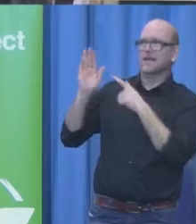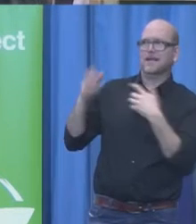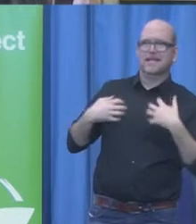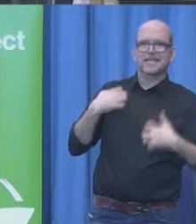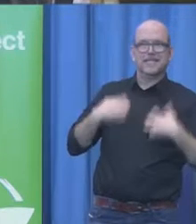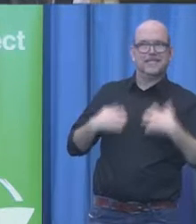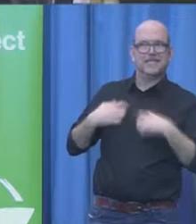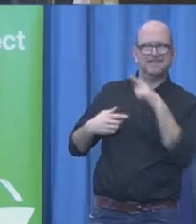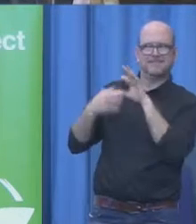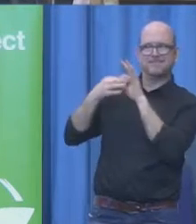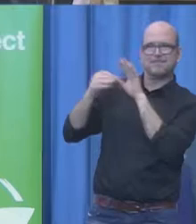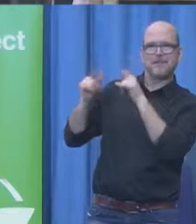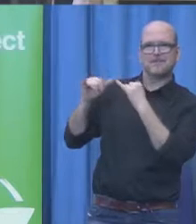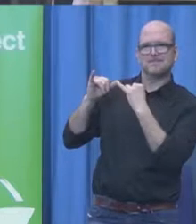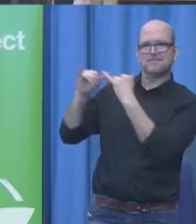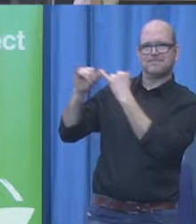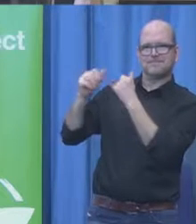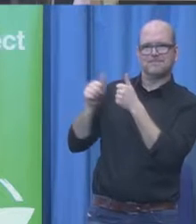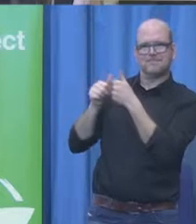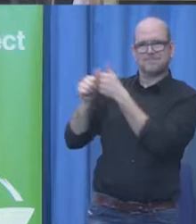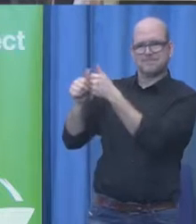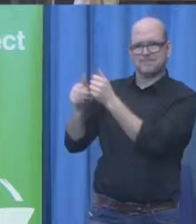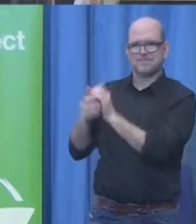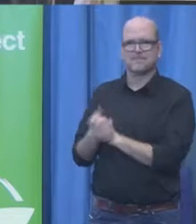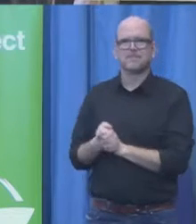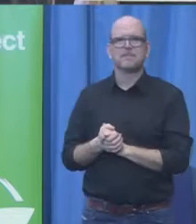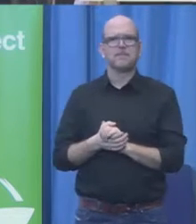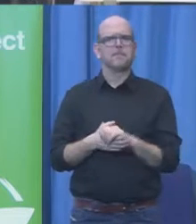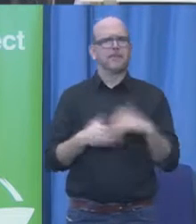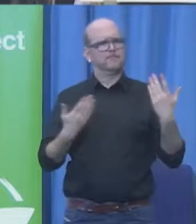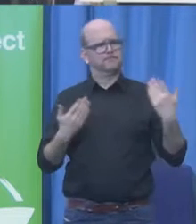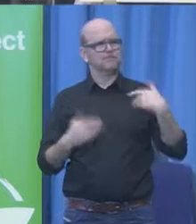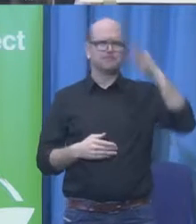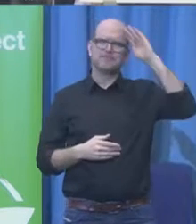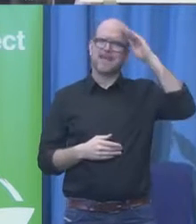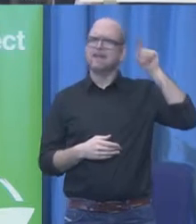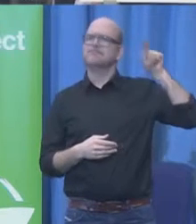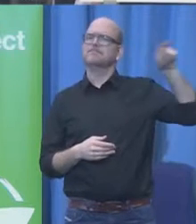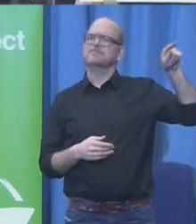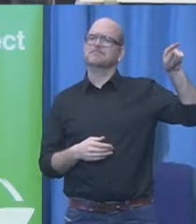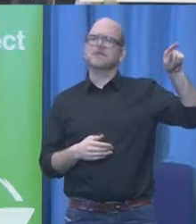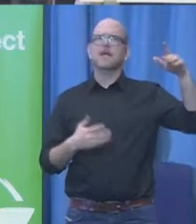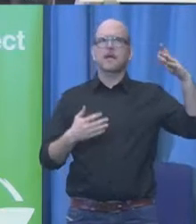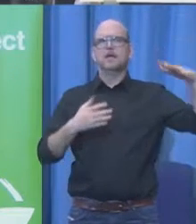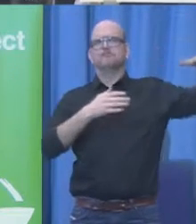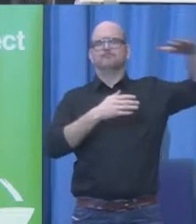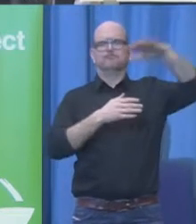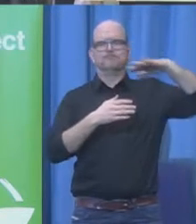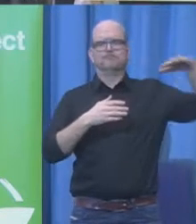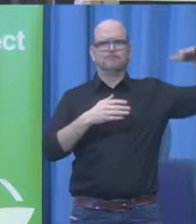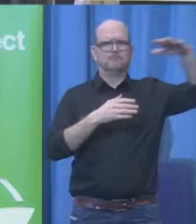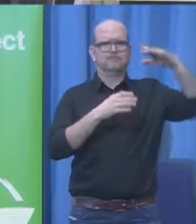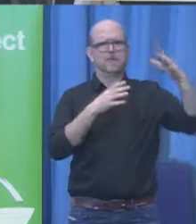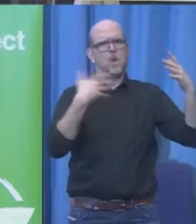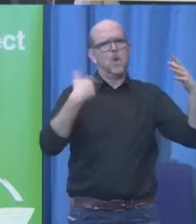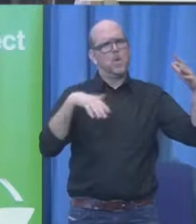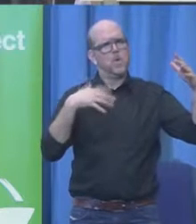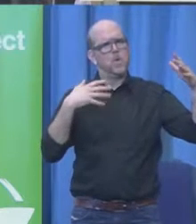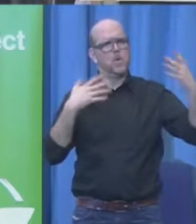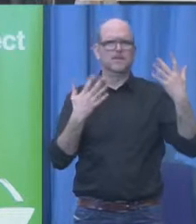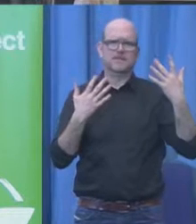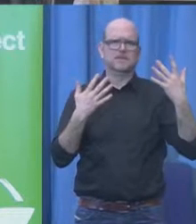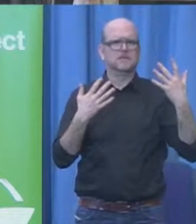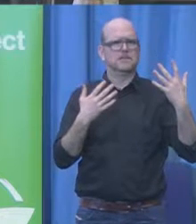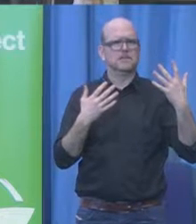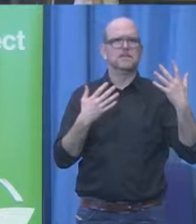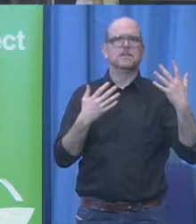given where we've come from in Ireland in the last 6 years, I'm sure you will appreciate it. It's a fairly significant milestone and a